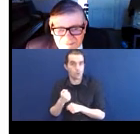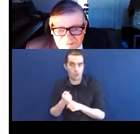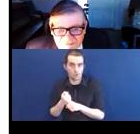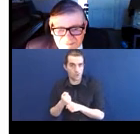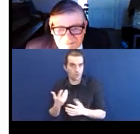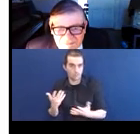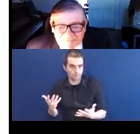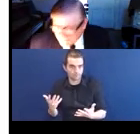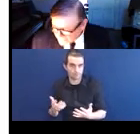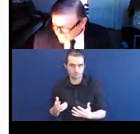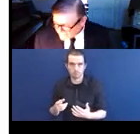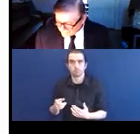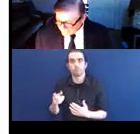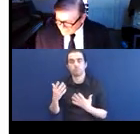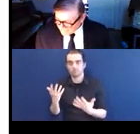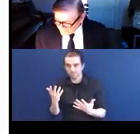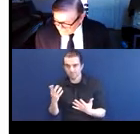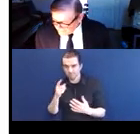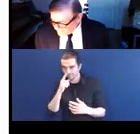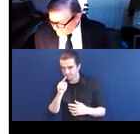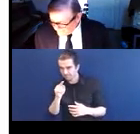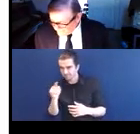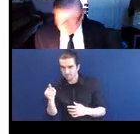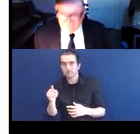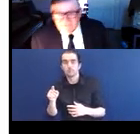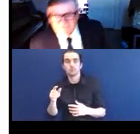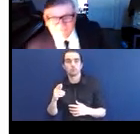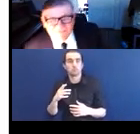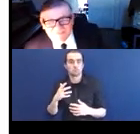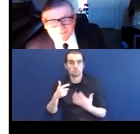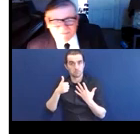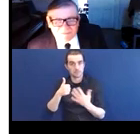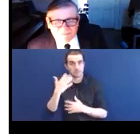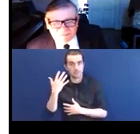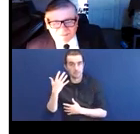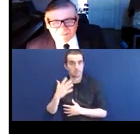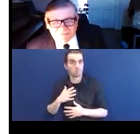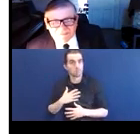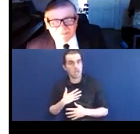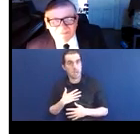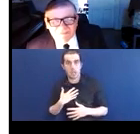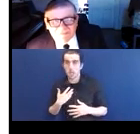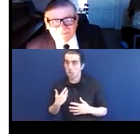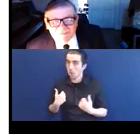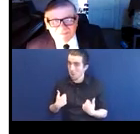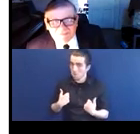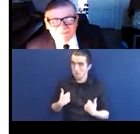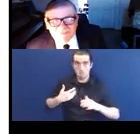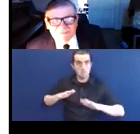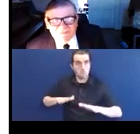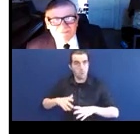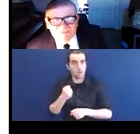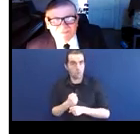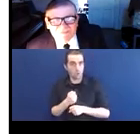business. Therefore, government should ensure benefits are accessible to persons with disabilities, and in some cases also provide